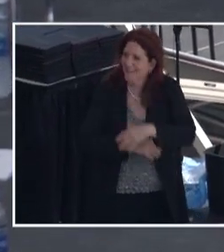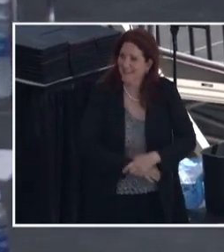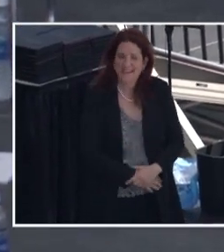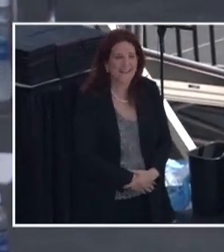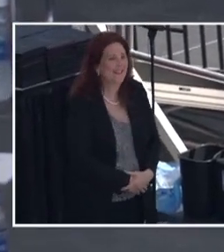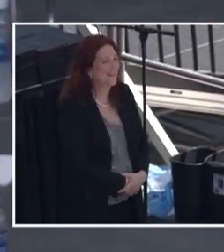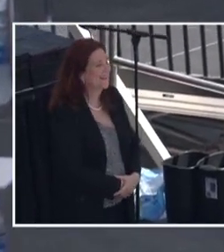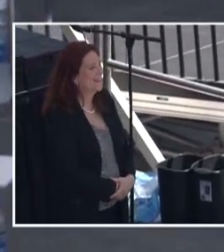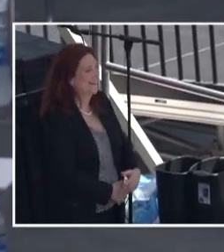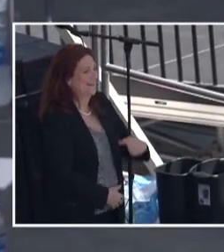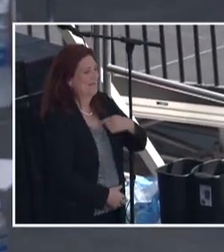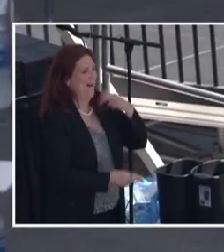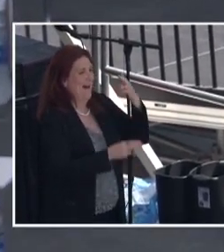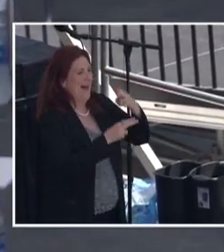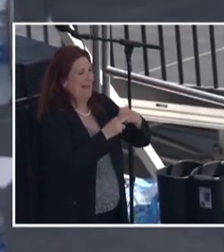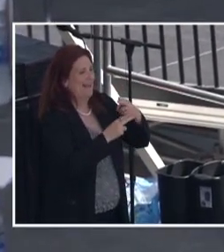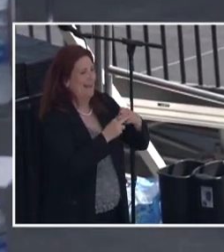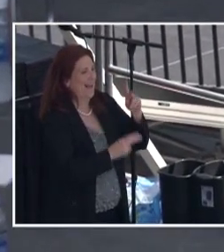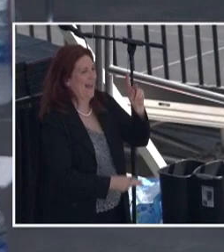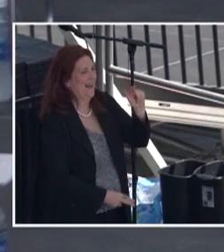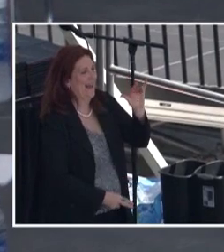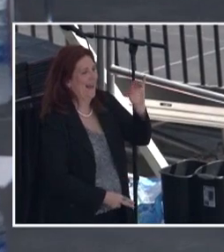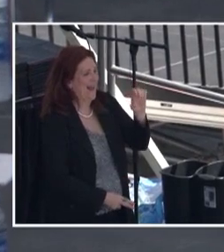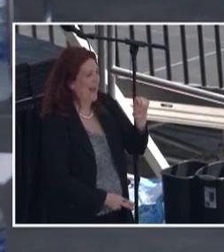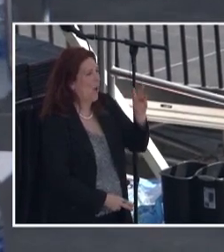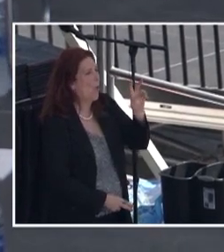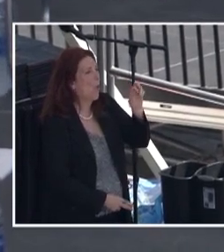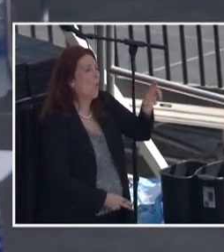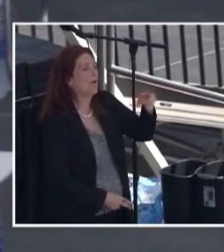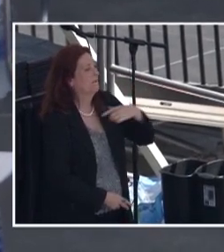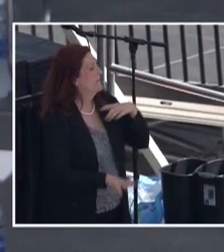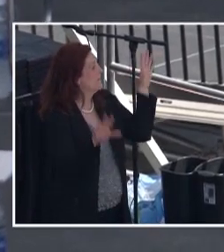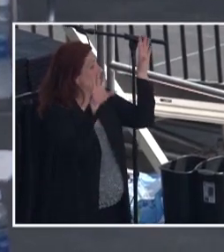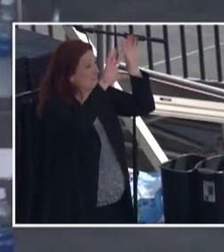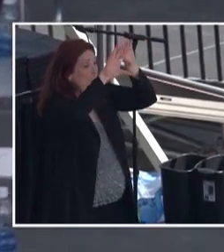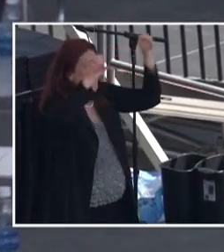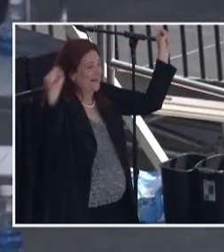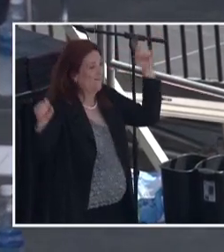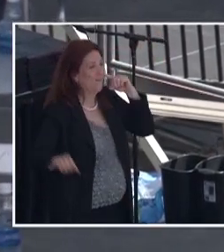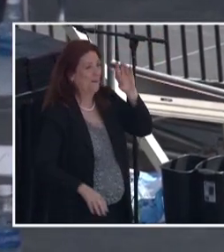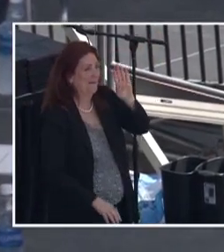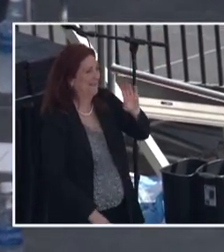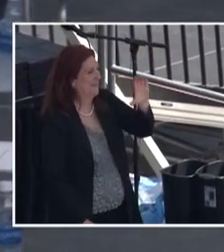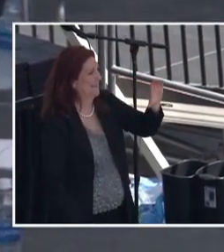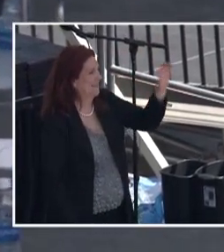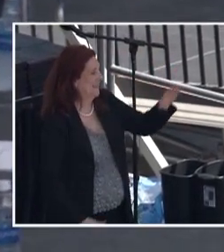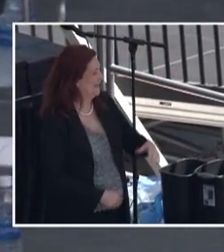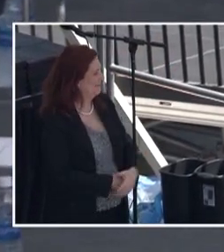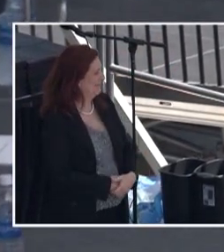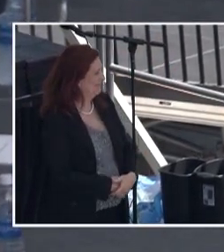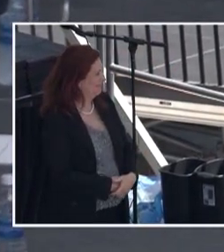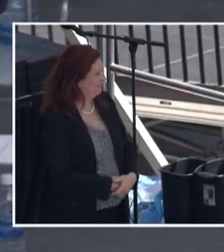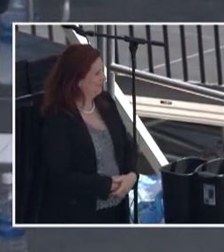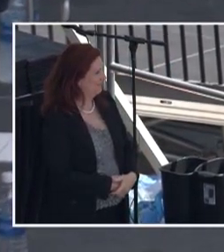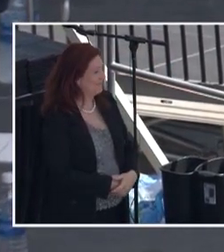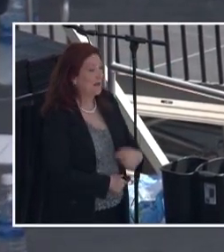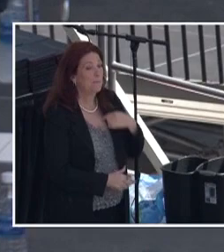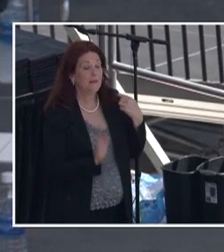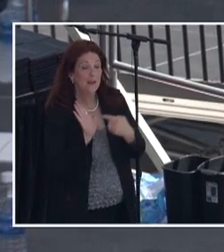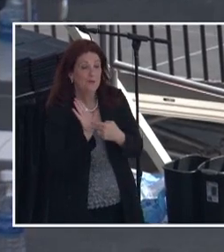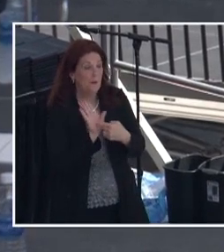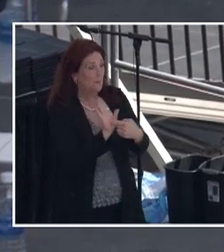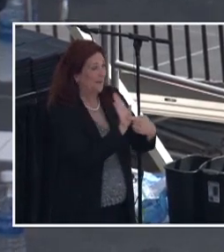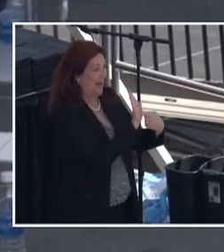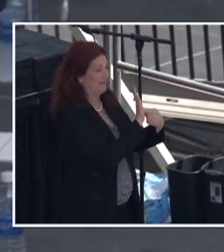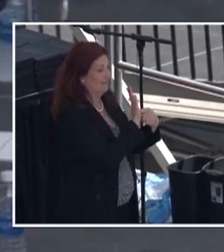I'm Kay Walter, the president of Bergen Community College. And on behalf of the Board of